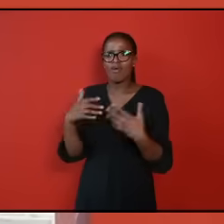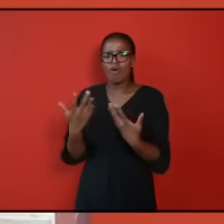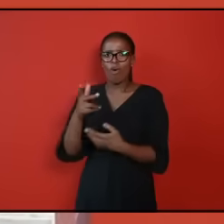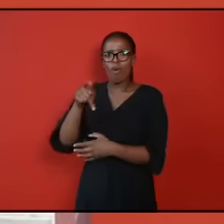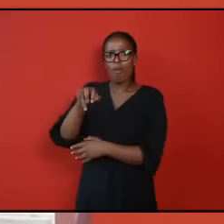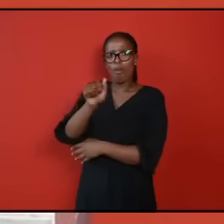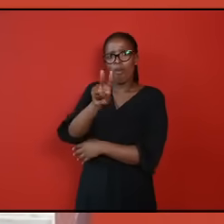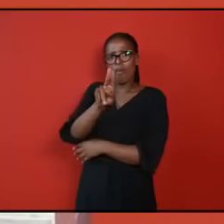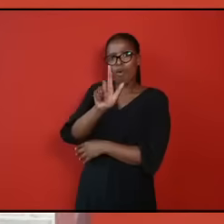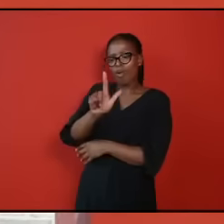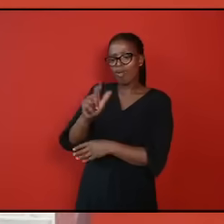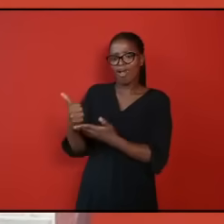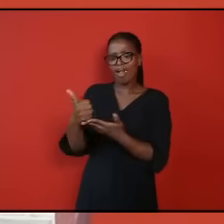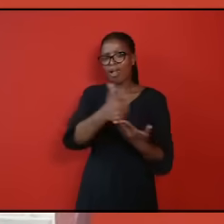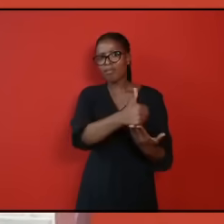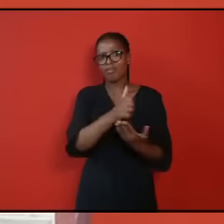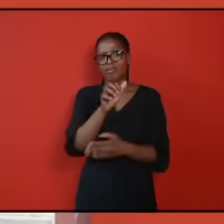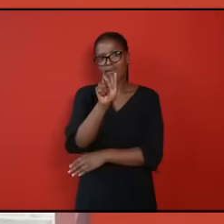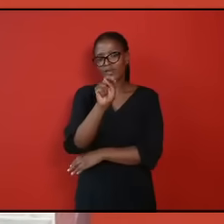ANC.